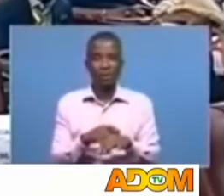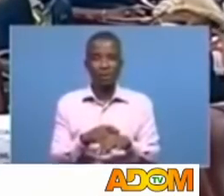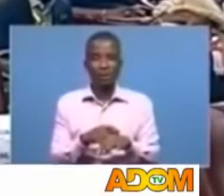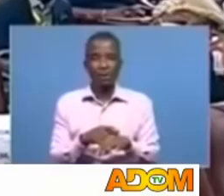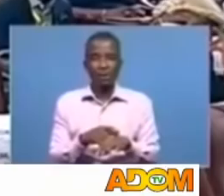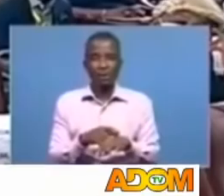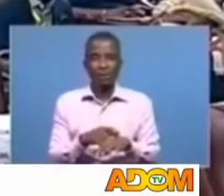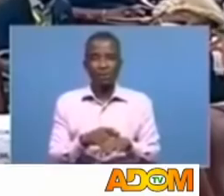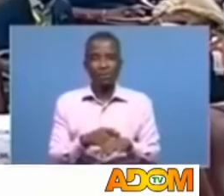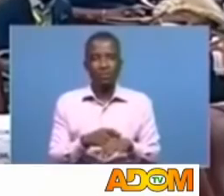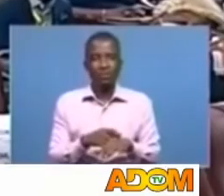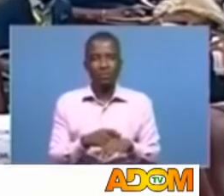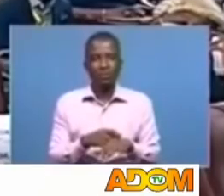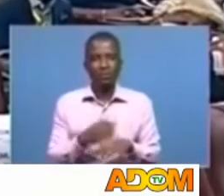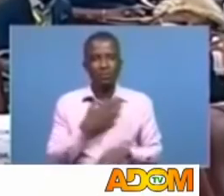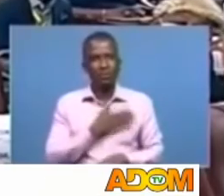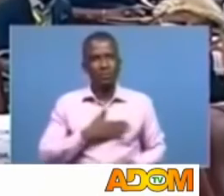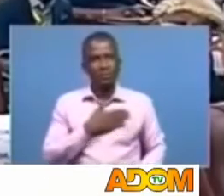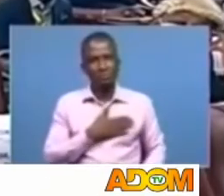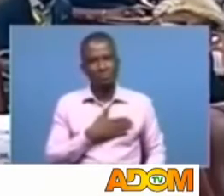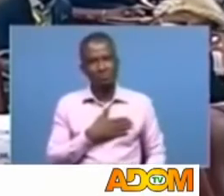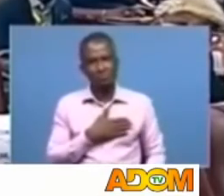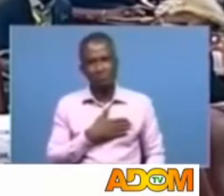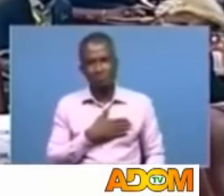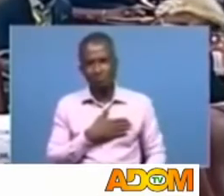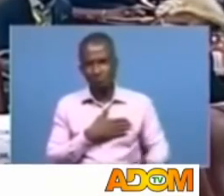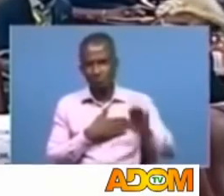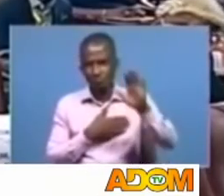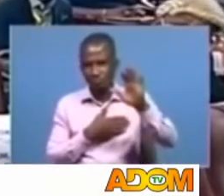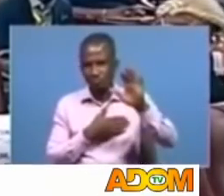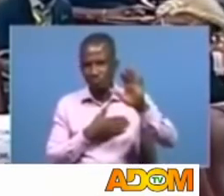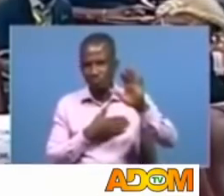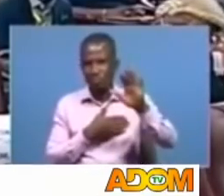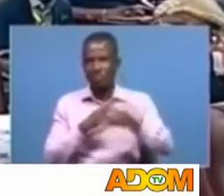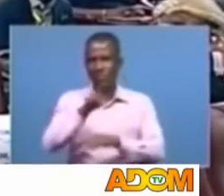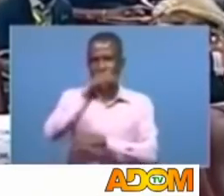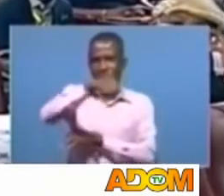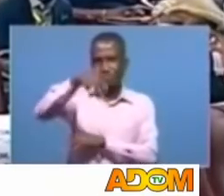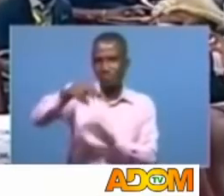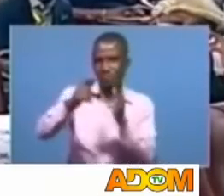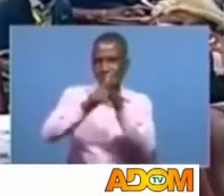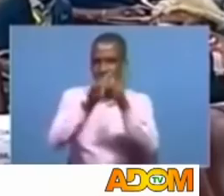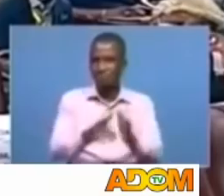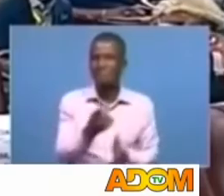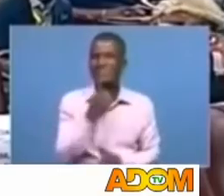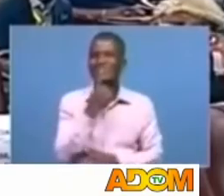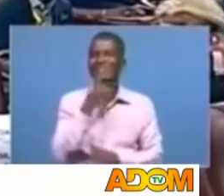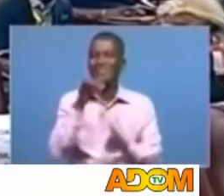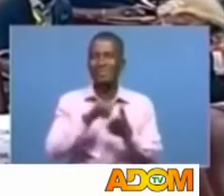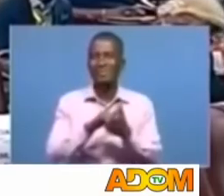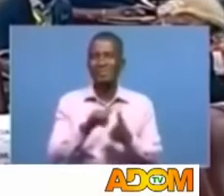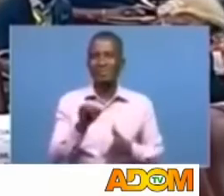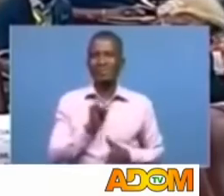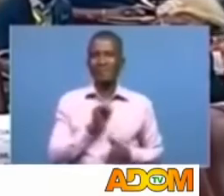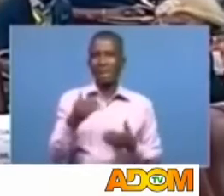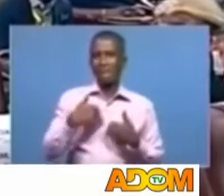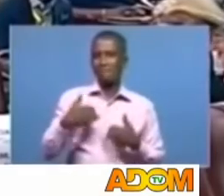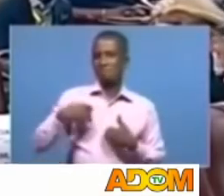on. And my lord, counsel for the second respondent also sought to suggest that I had